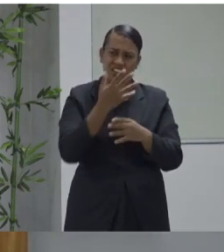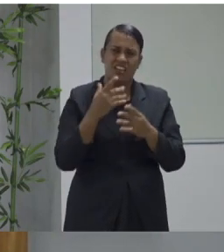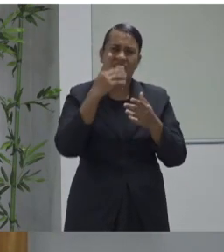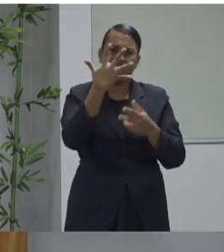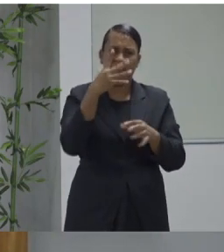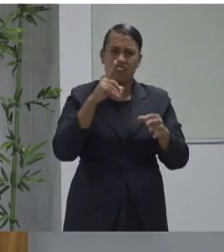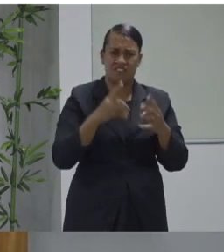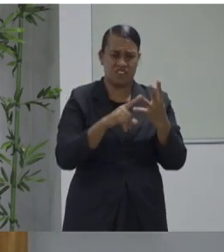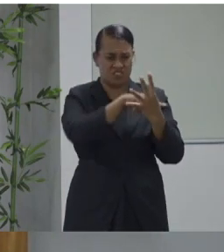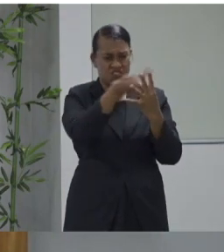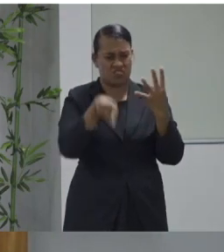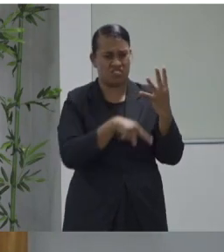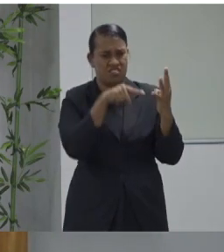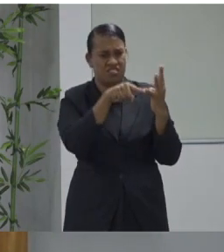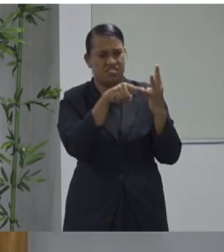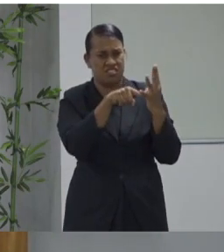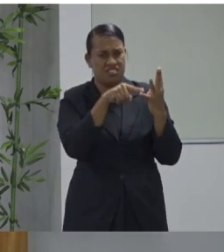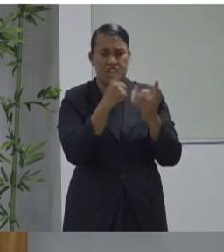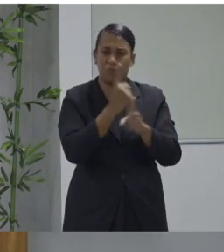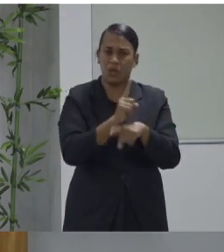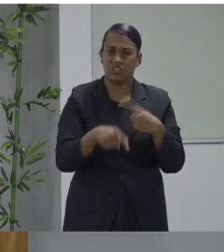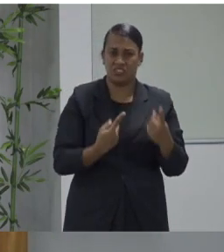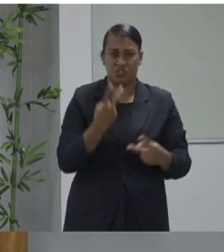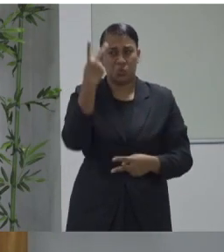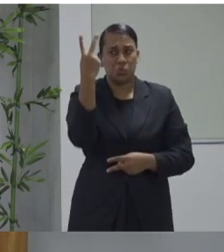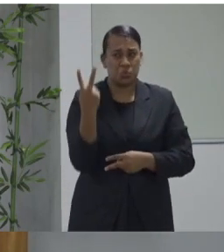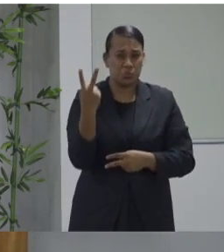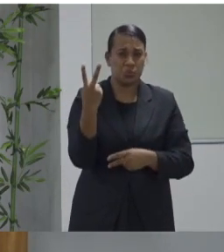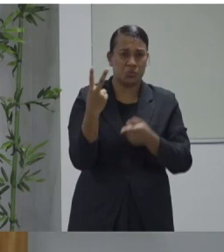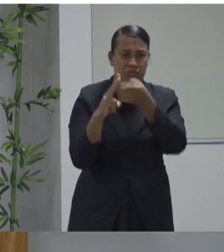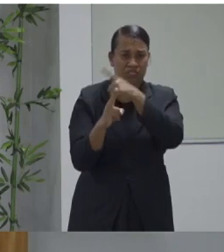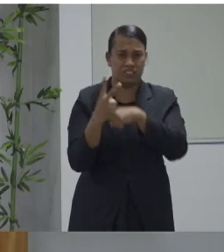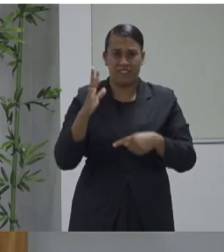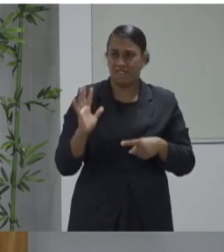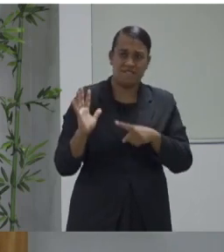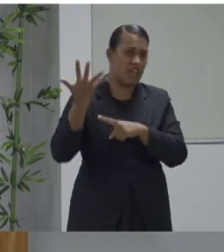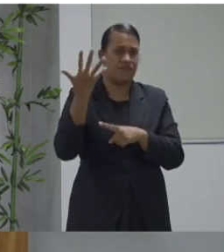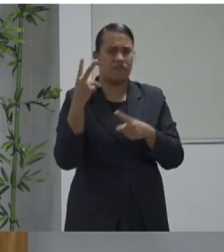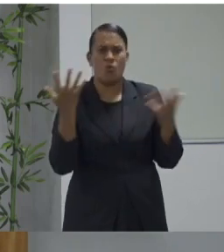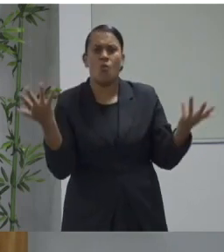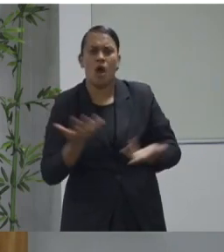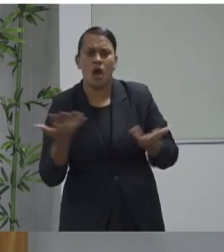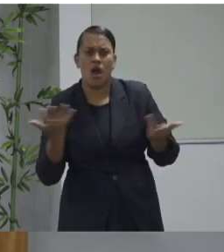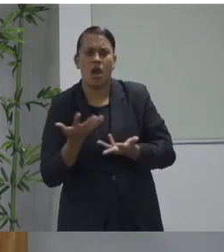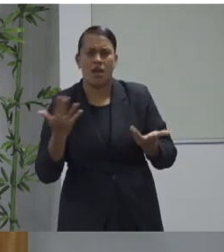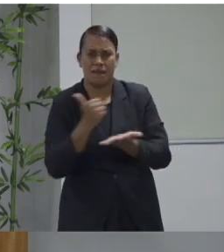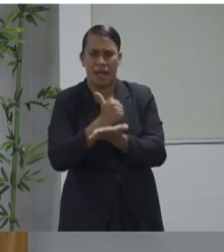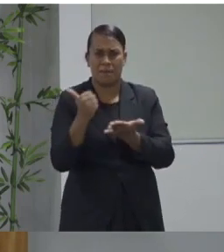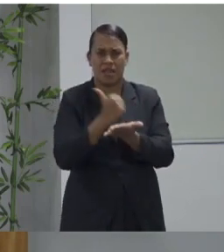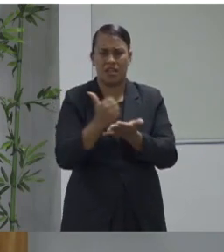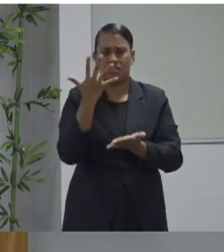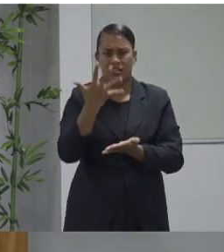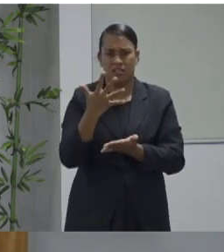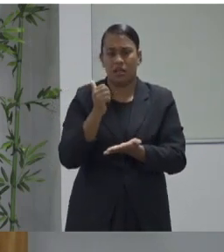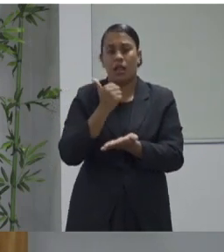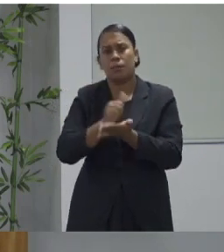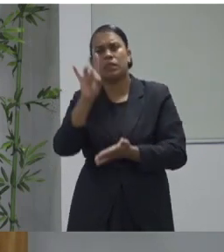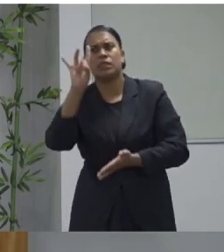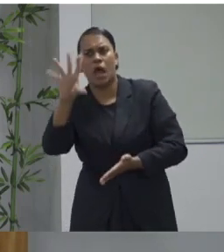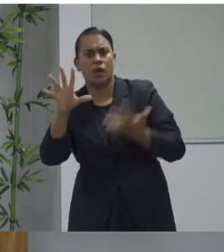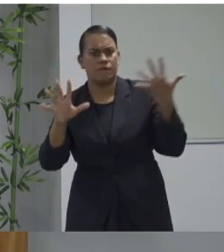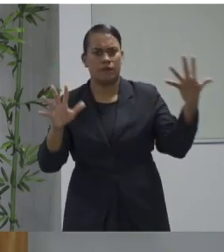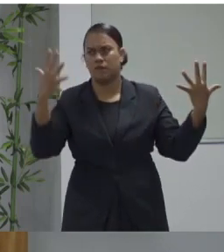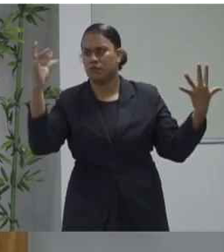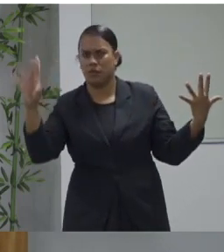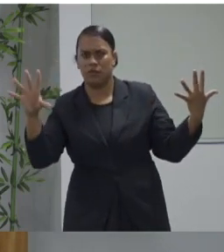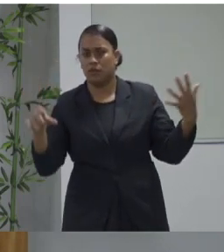you guys mentioned and 2 other cases of interest. What's the 5th case that has been confirmed? So, as you know, with the case from Lambasa, we call it as